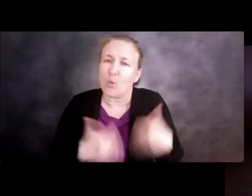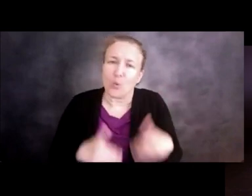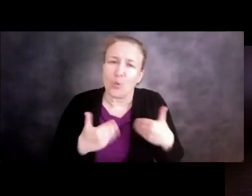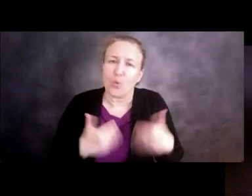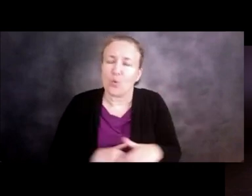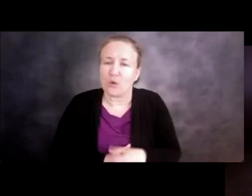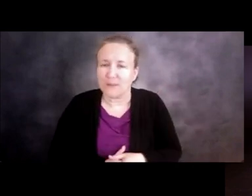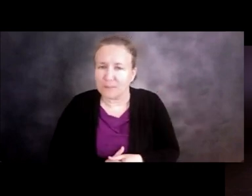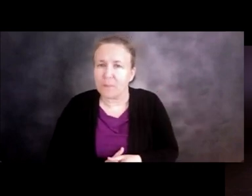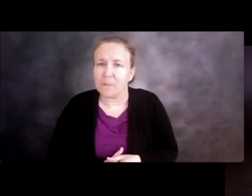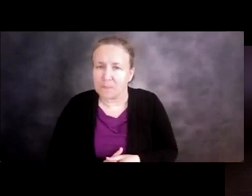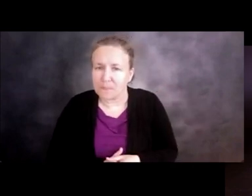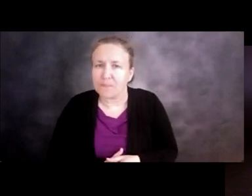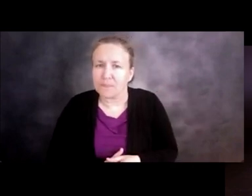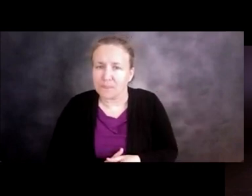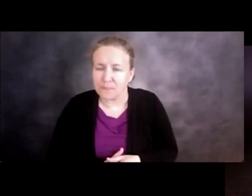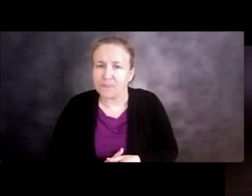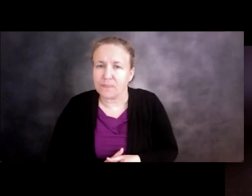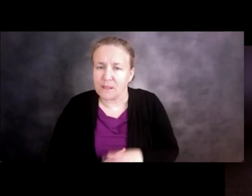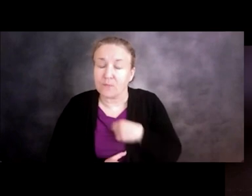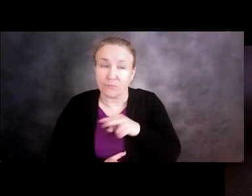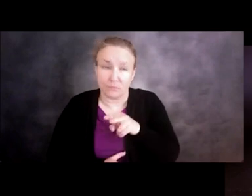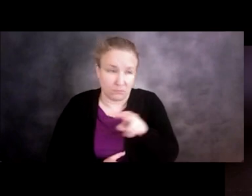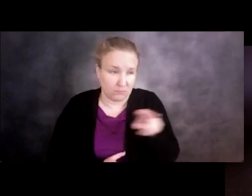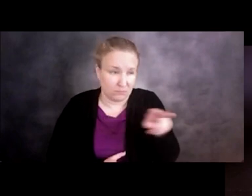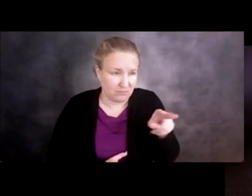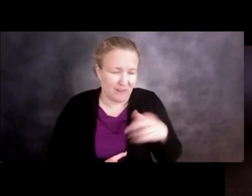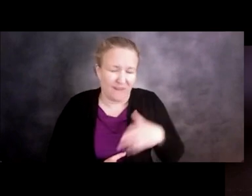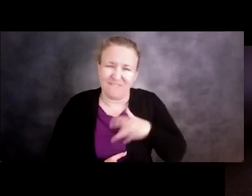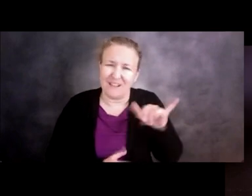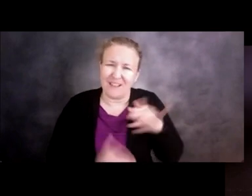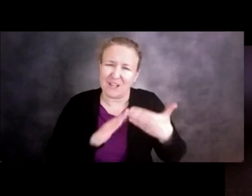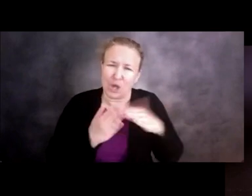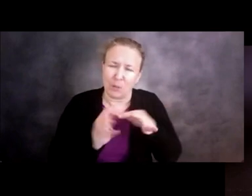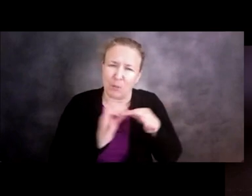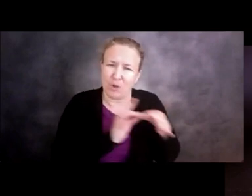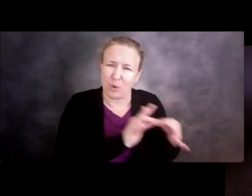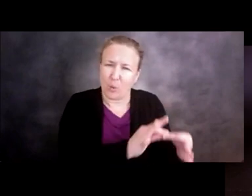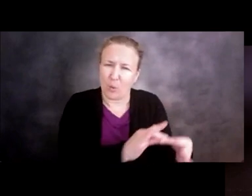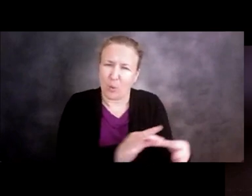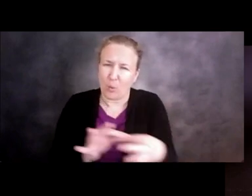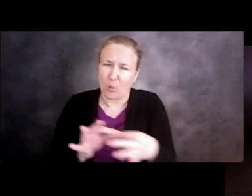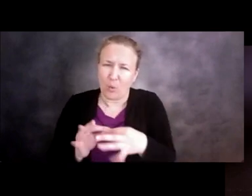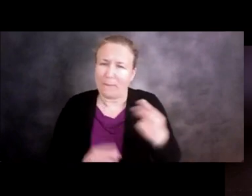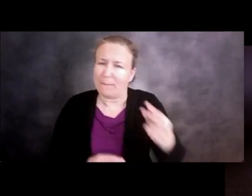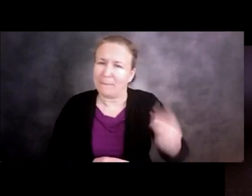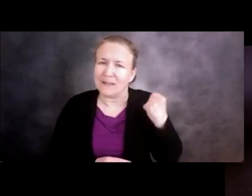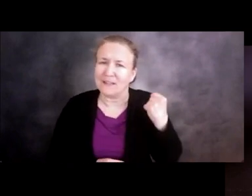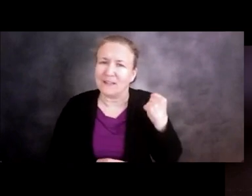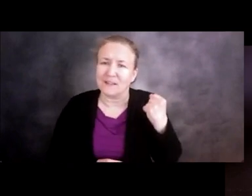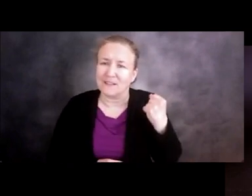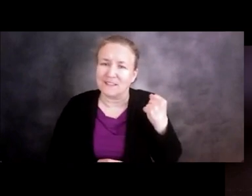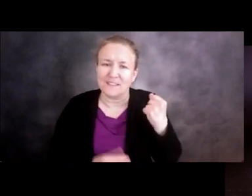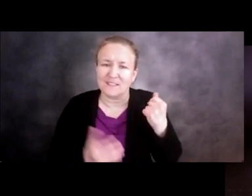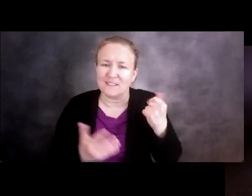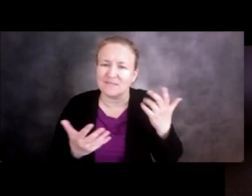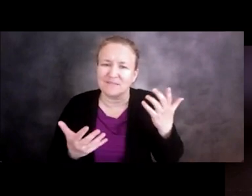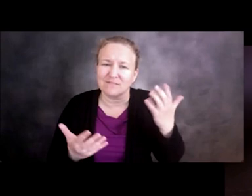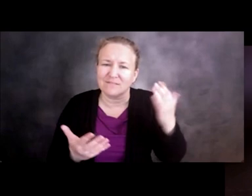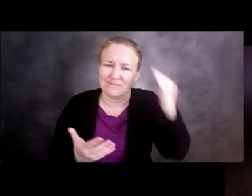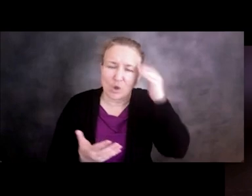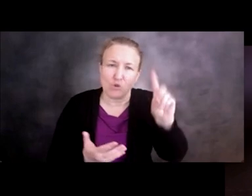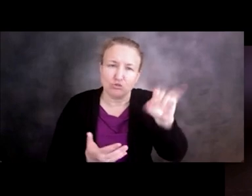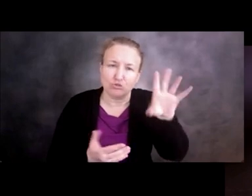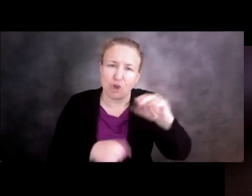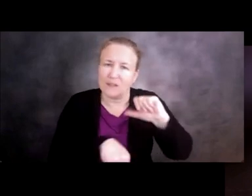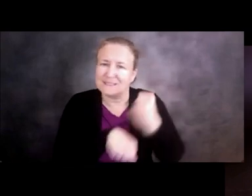how much of a community it felt like. One, immediately, you know, Dawn just kind of set this kind of